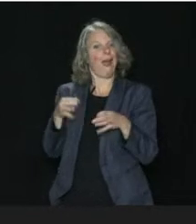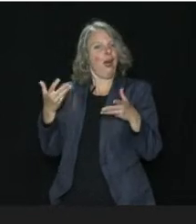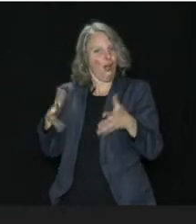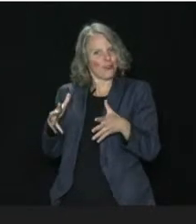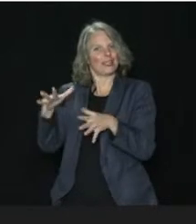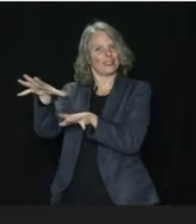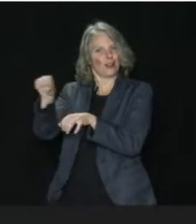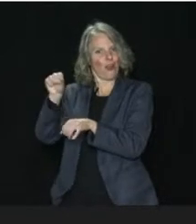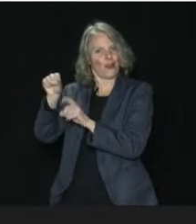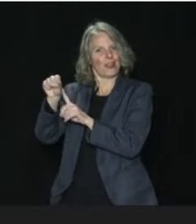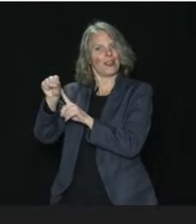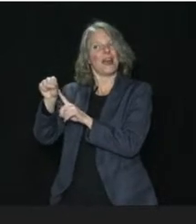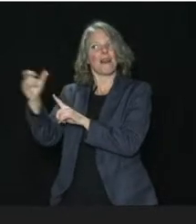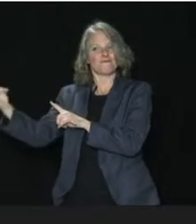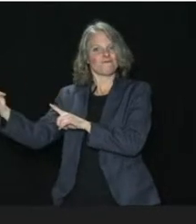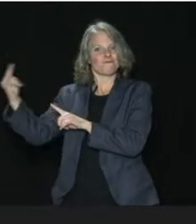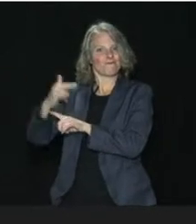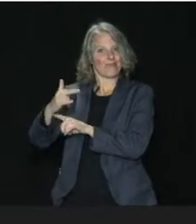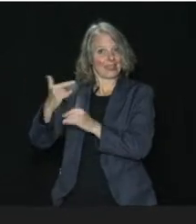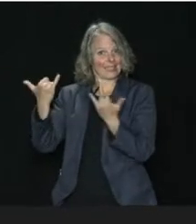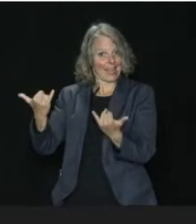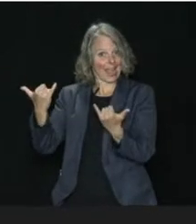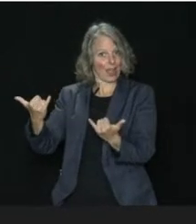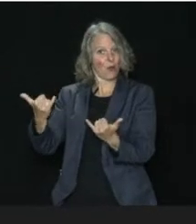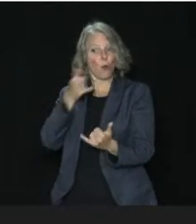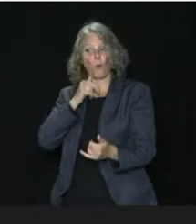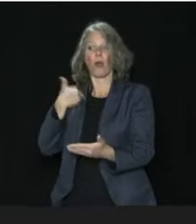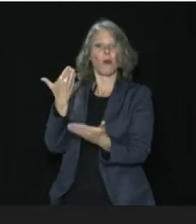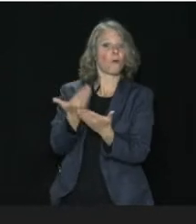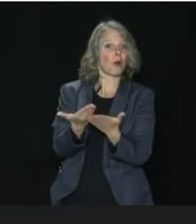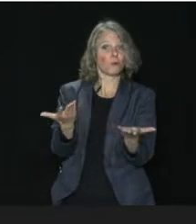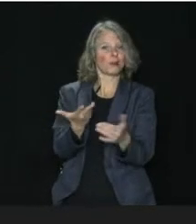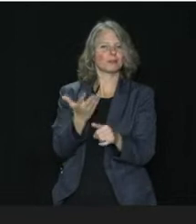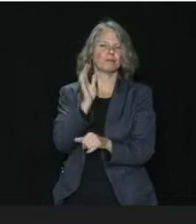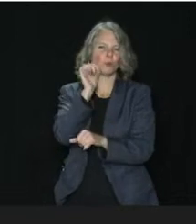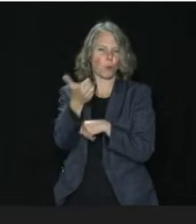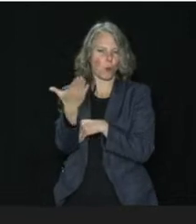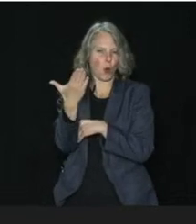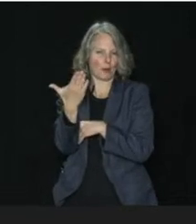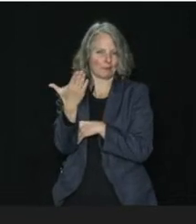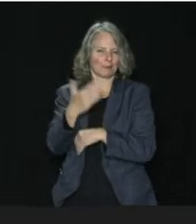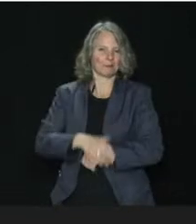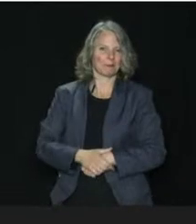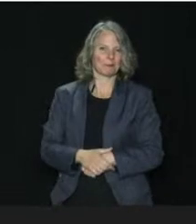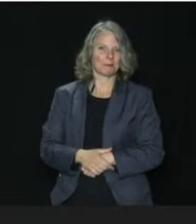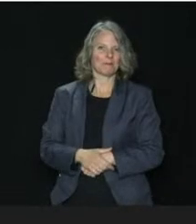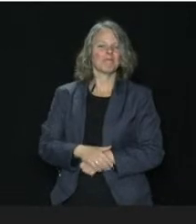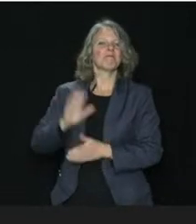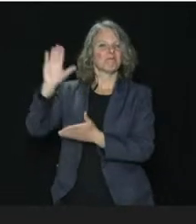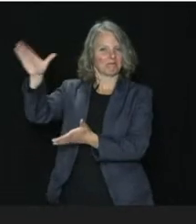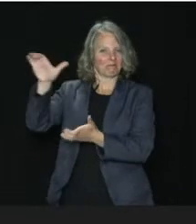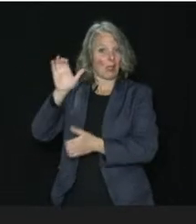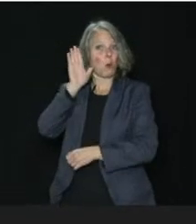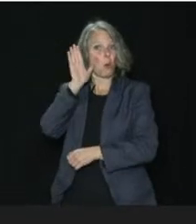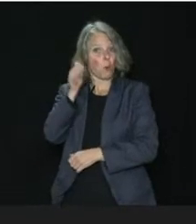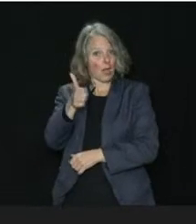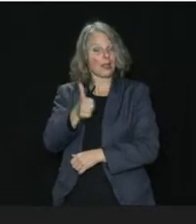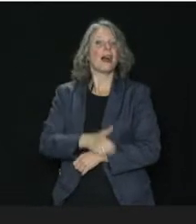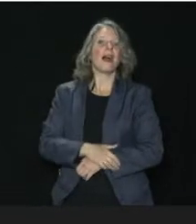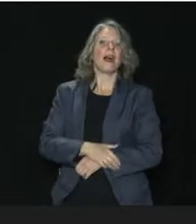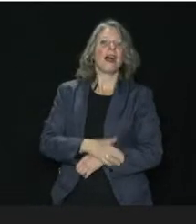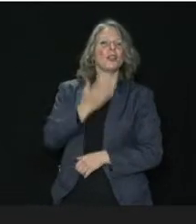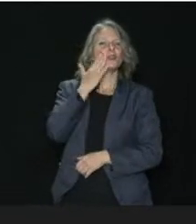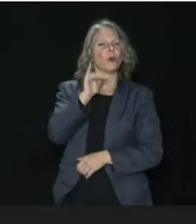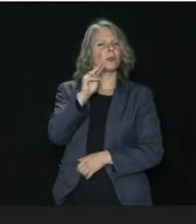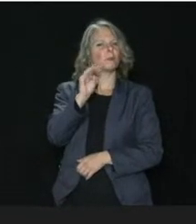are en route to Canada and scheduled to arrive early tomorrow morning. I can also tell you that Moderna has been